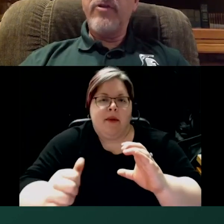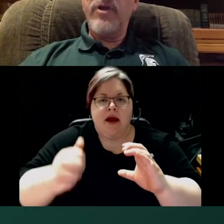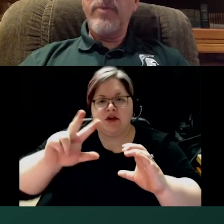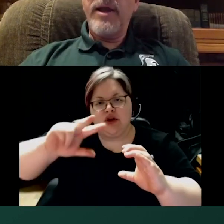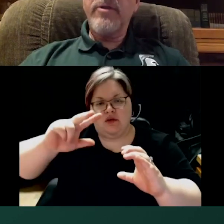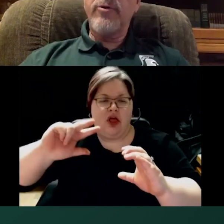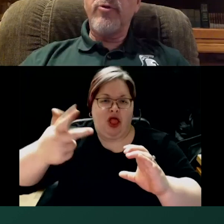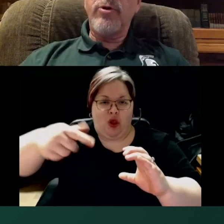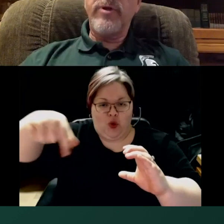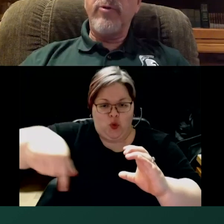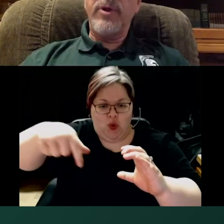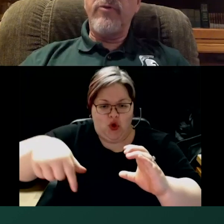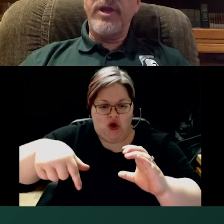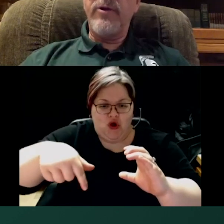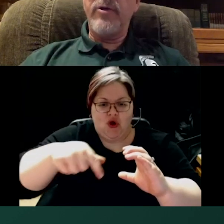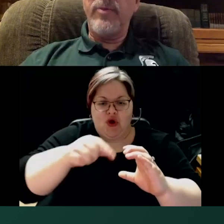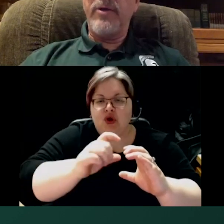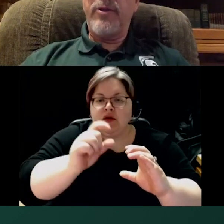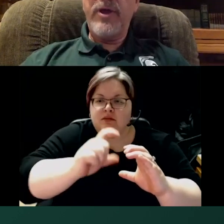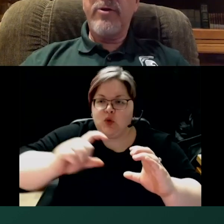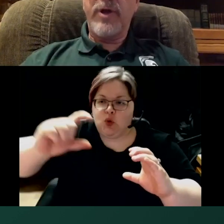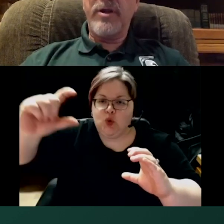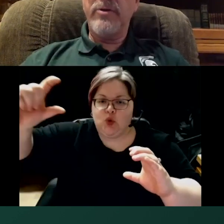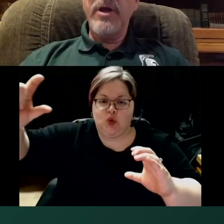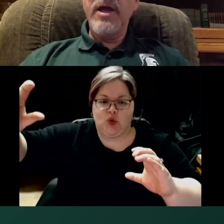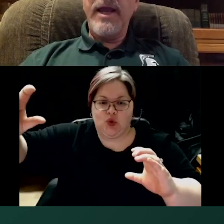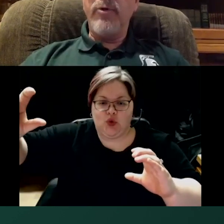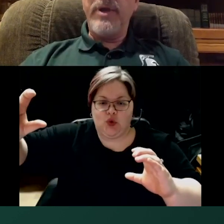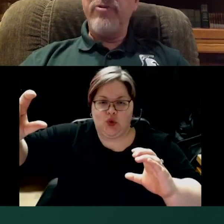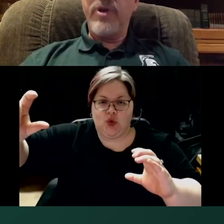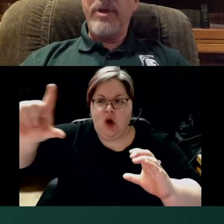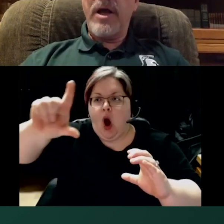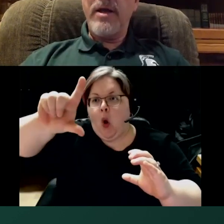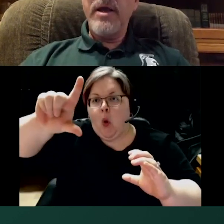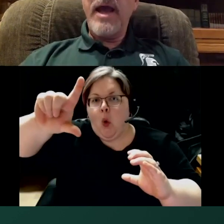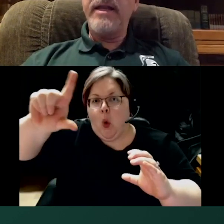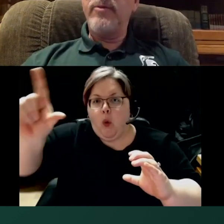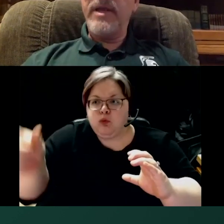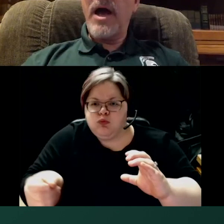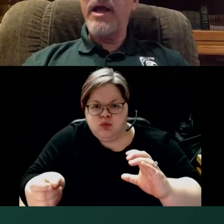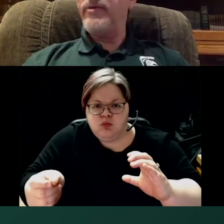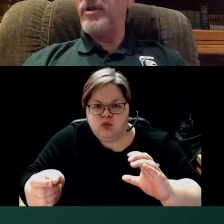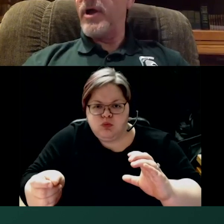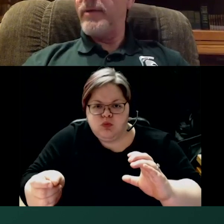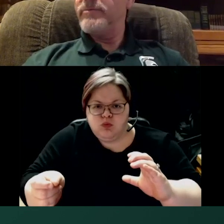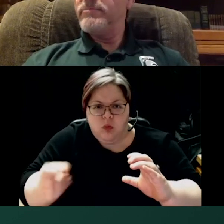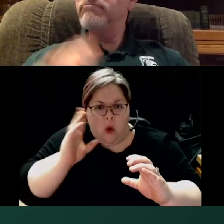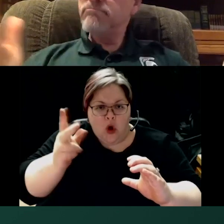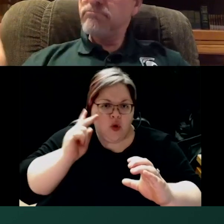if it's just past third quarter, it would be over here, and it would be a thick crescent. It would be in Gemini, and it'll be high in the